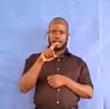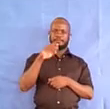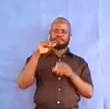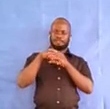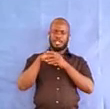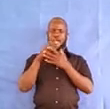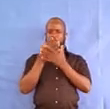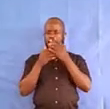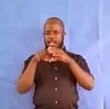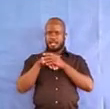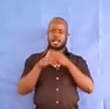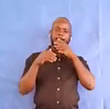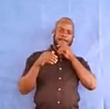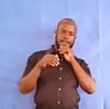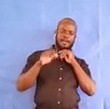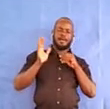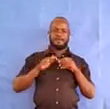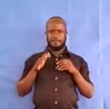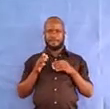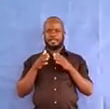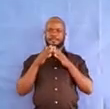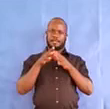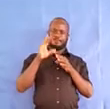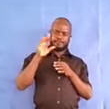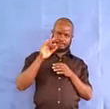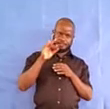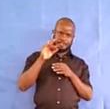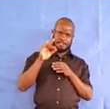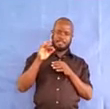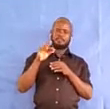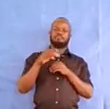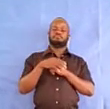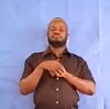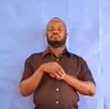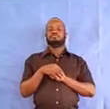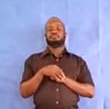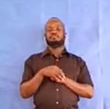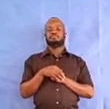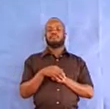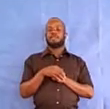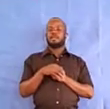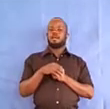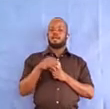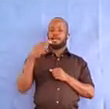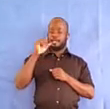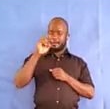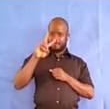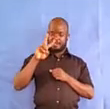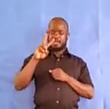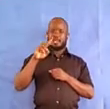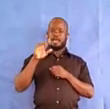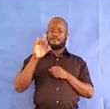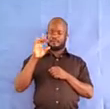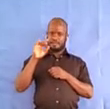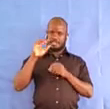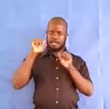HIV is a tiny virus carried in the blood, in male and female sex fluids, and the breast milk of an HIV-infected